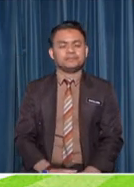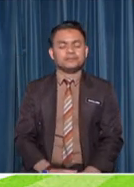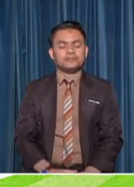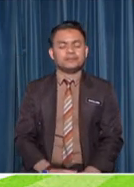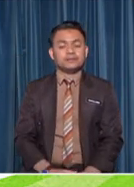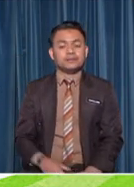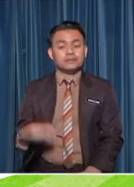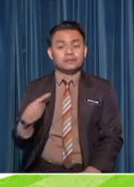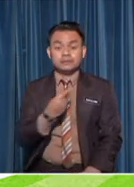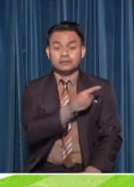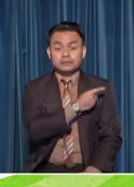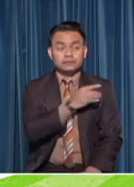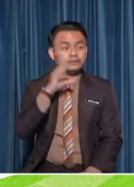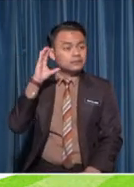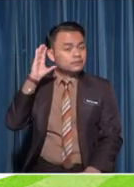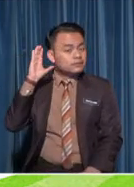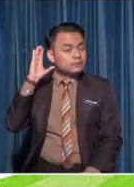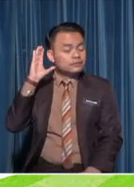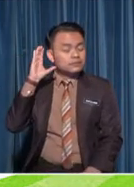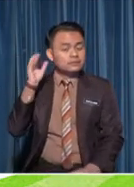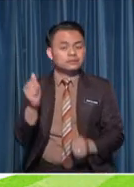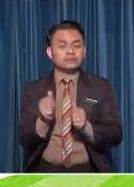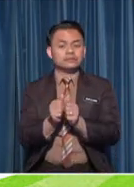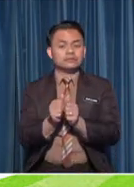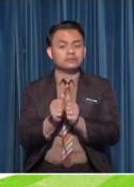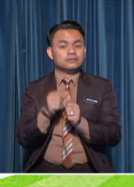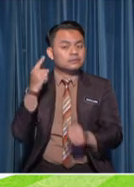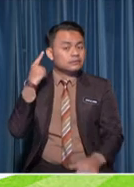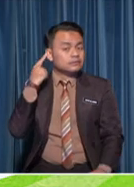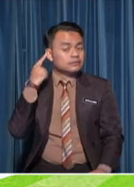We hear with our ears.